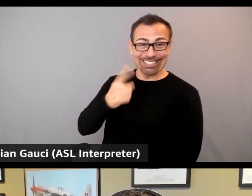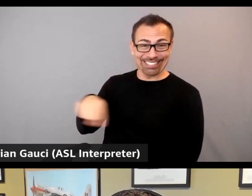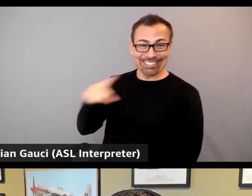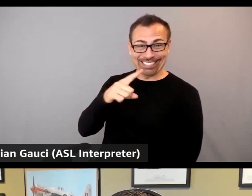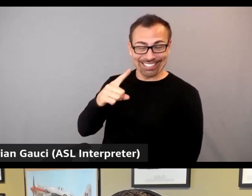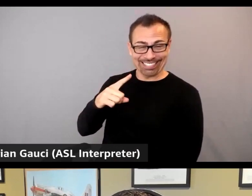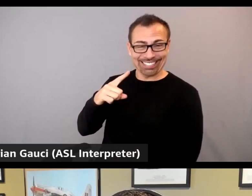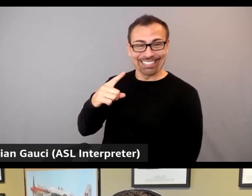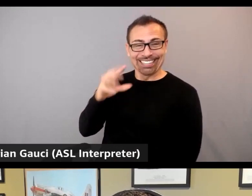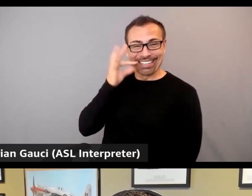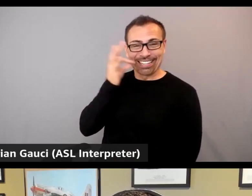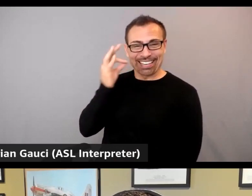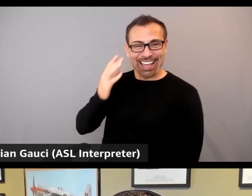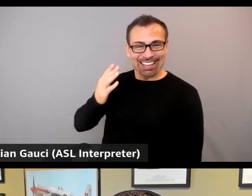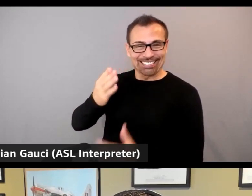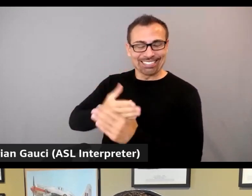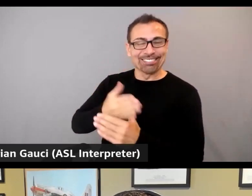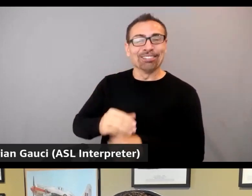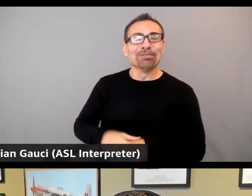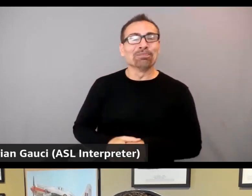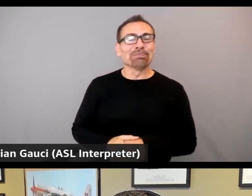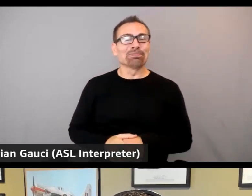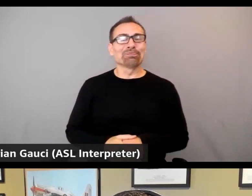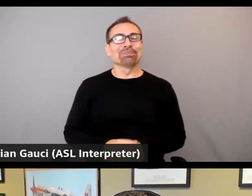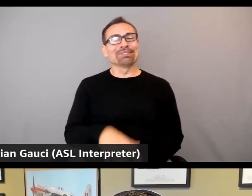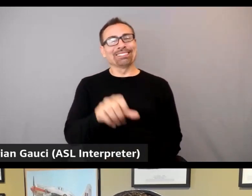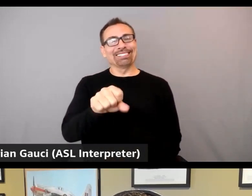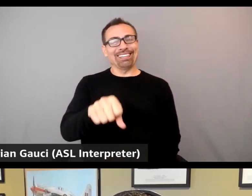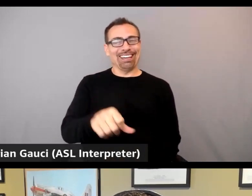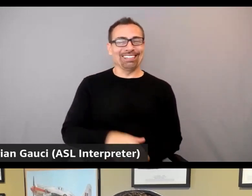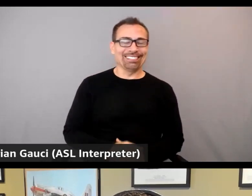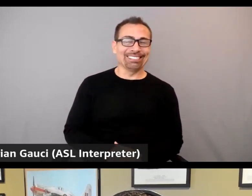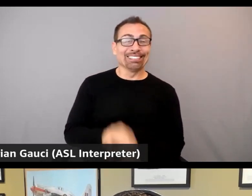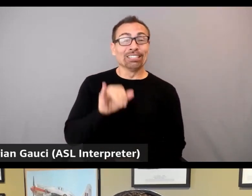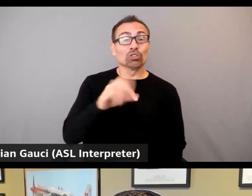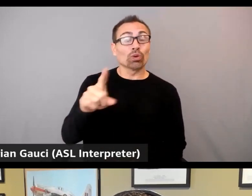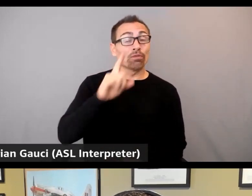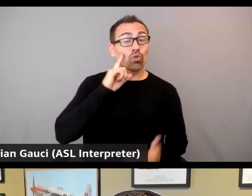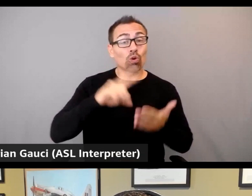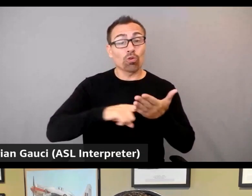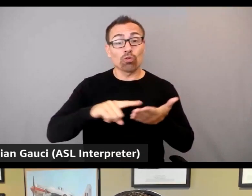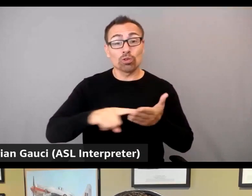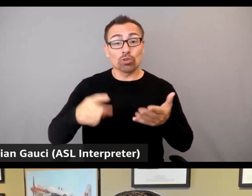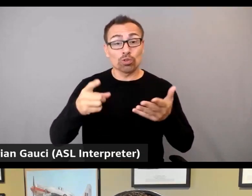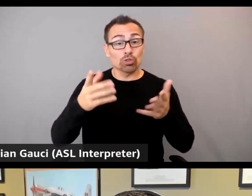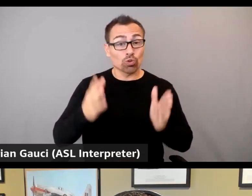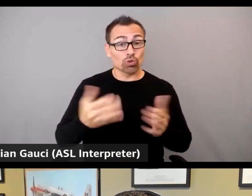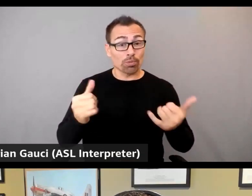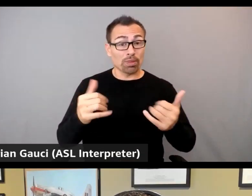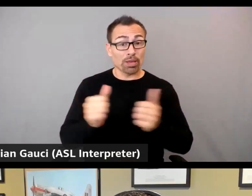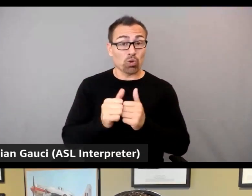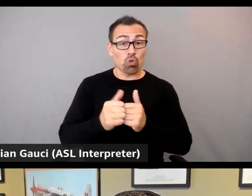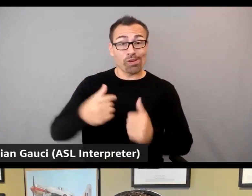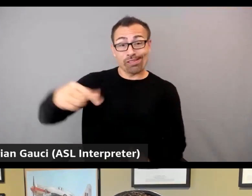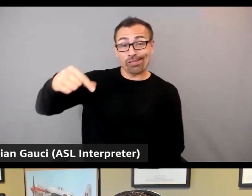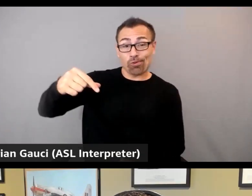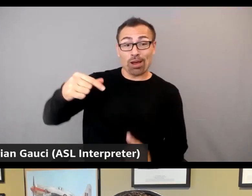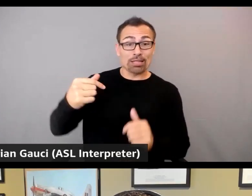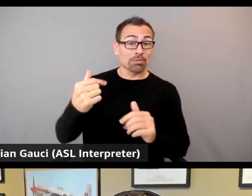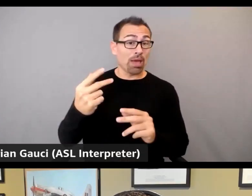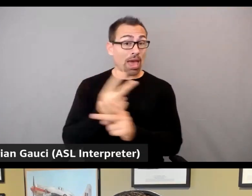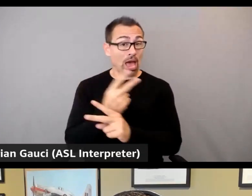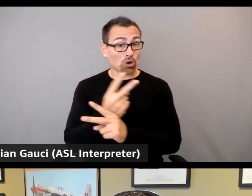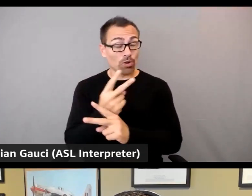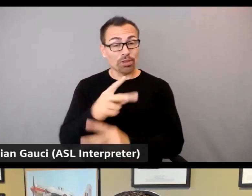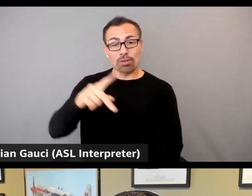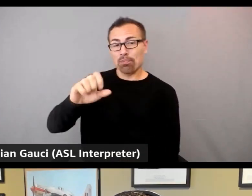So basically, if you are a researcher trying to play with quantum algorithms, PennyLane is your go-to place. It is very easy